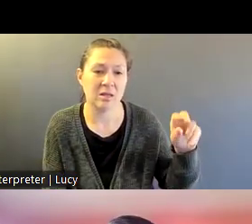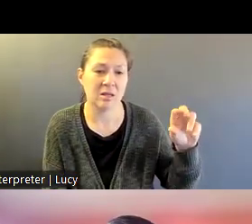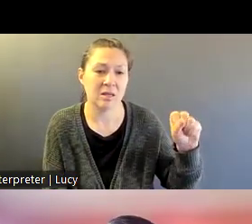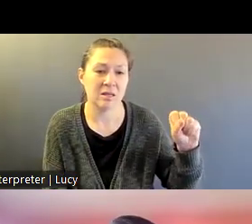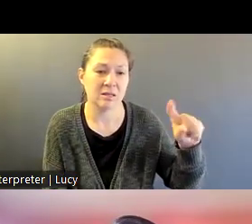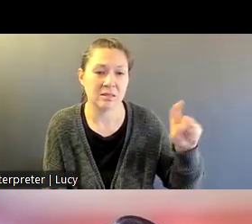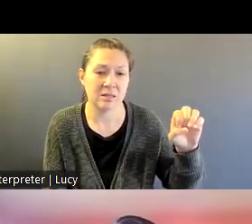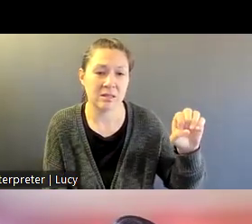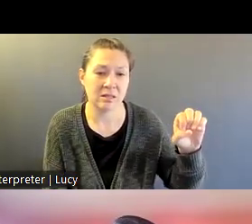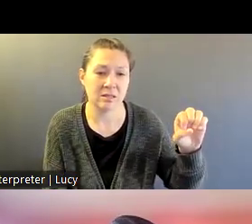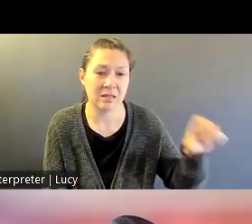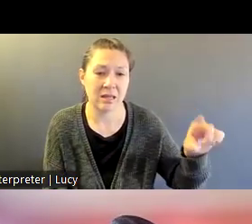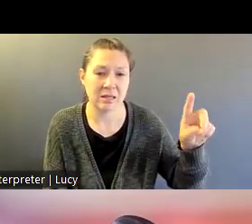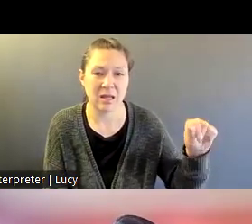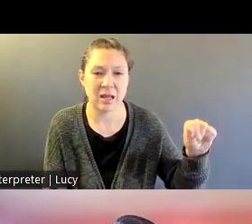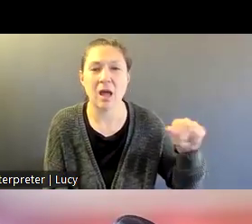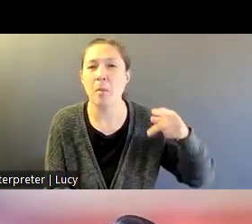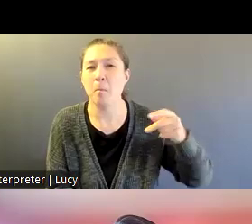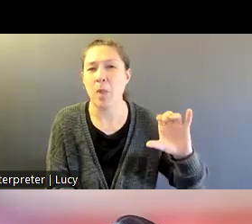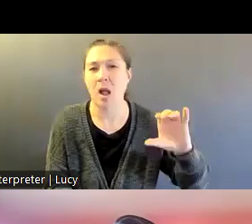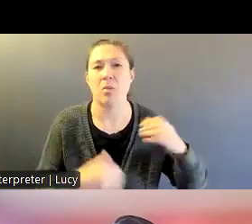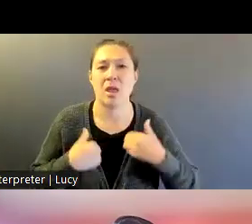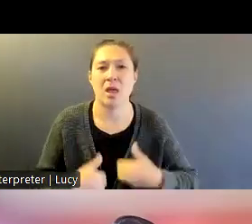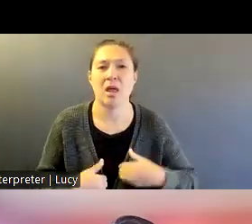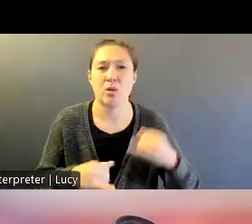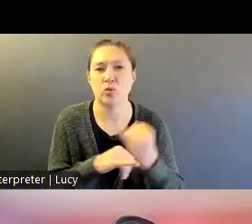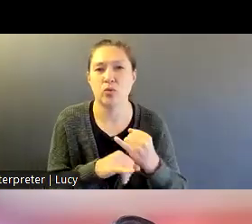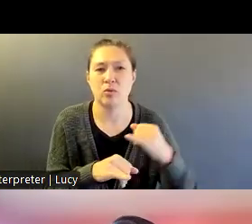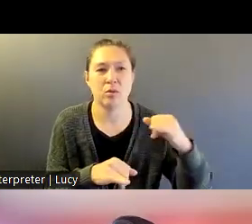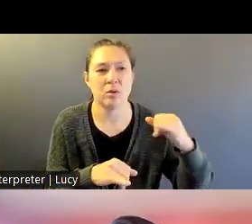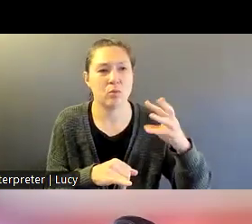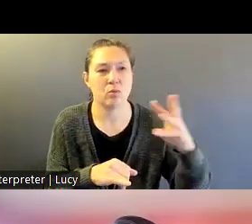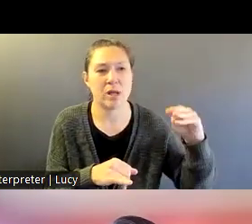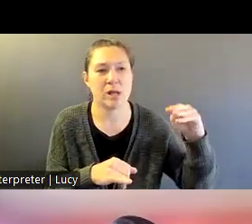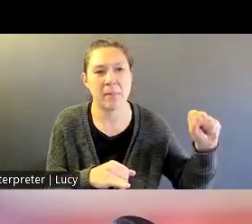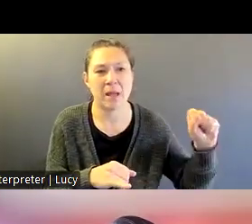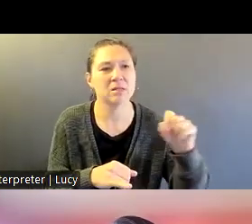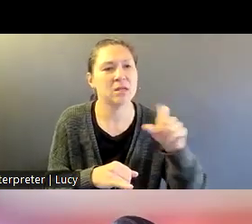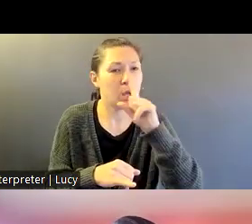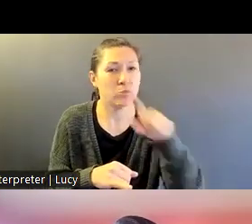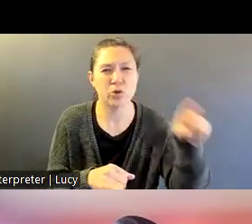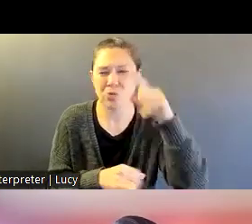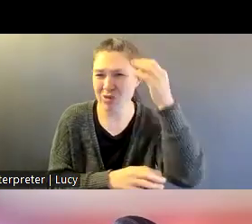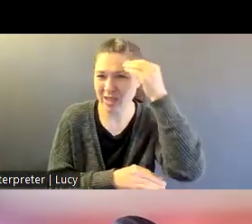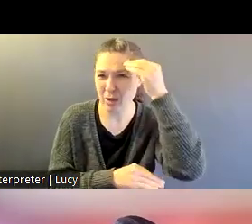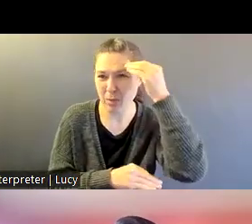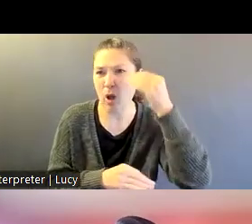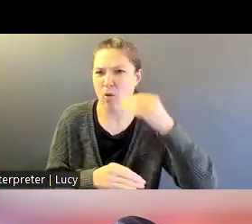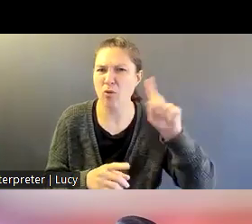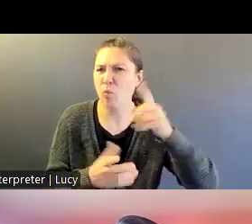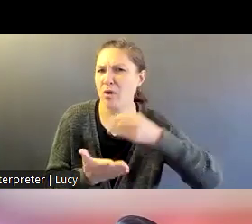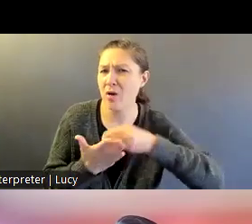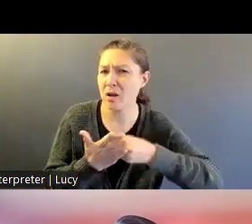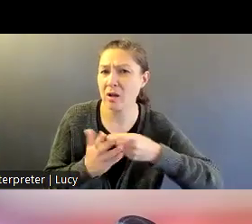so many people here today. I know this is something that's on a lot of people's minds right now. So first, we're going to